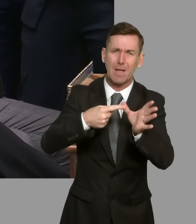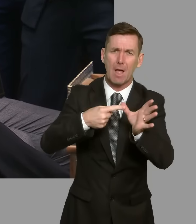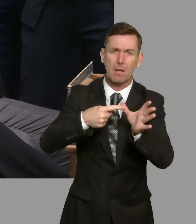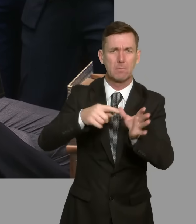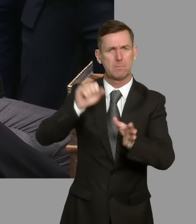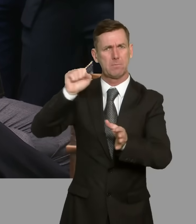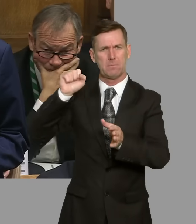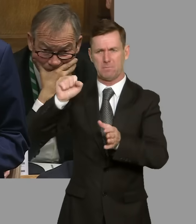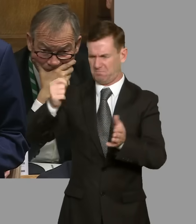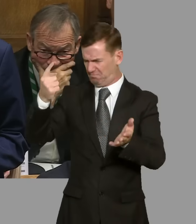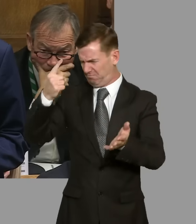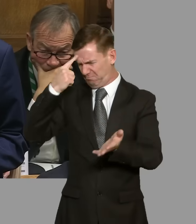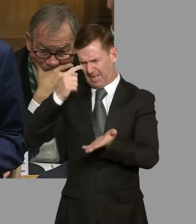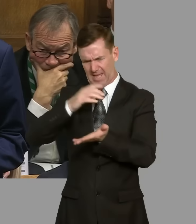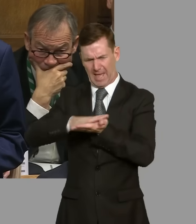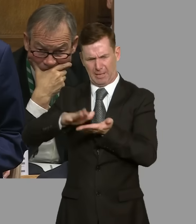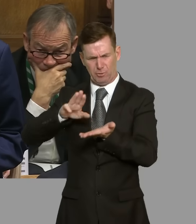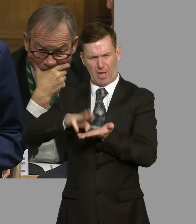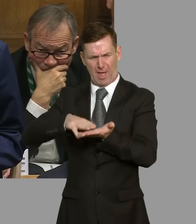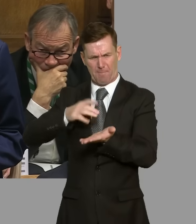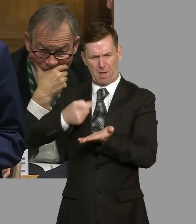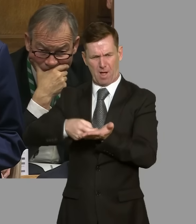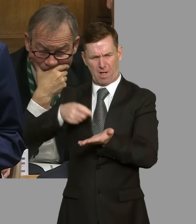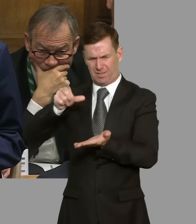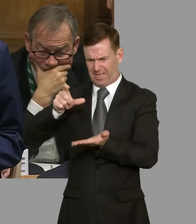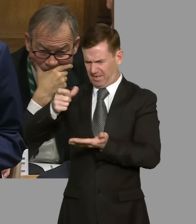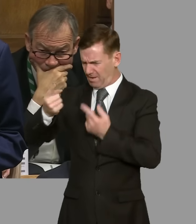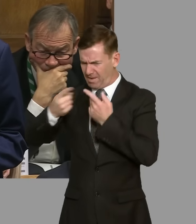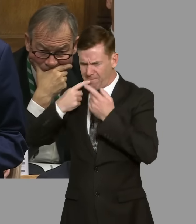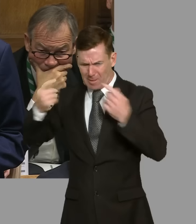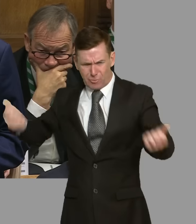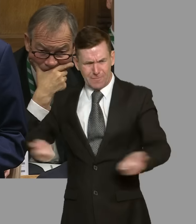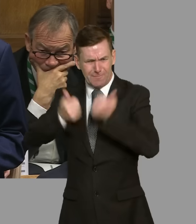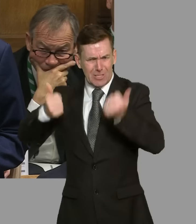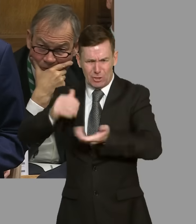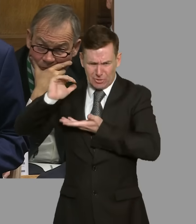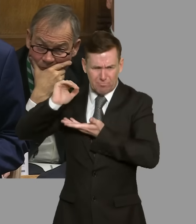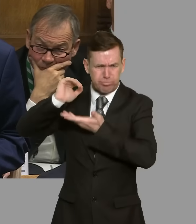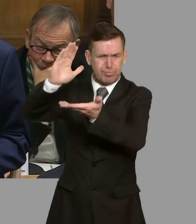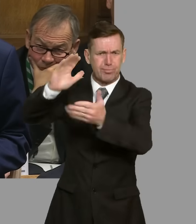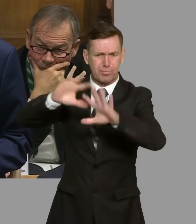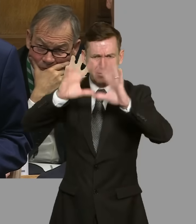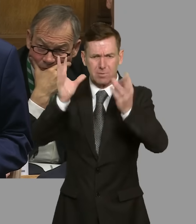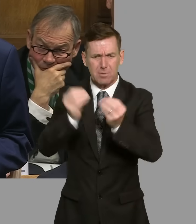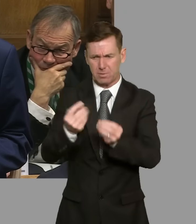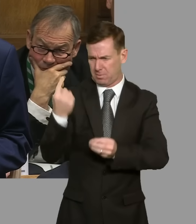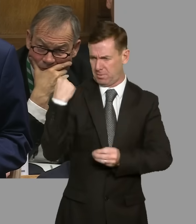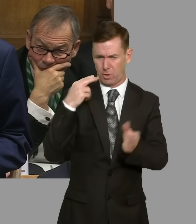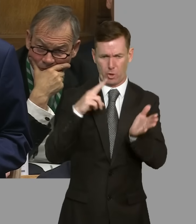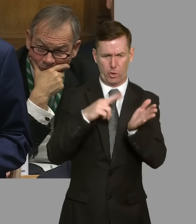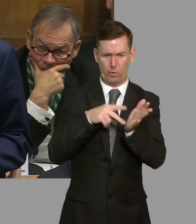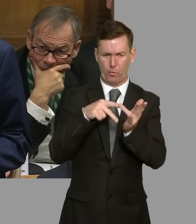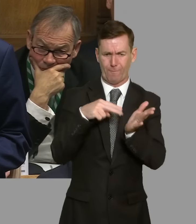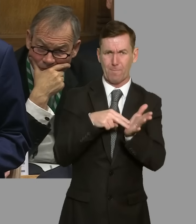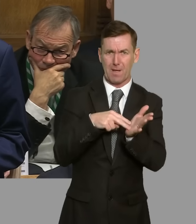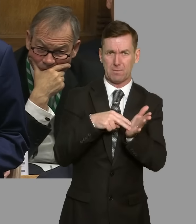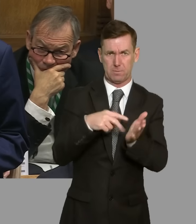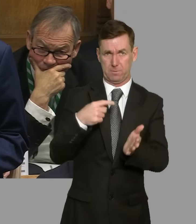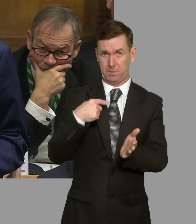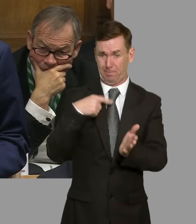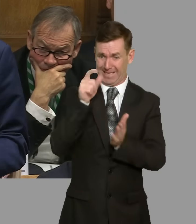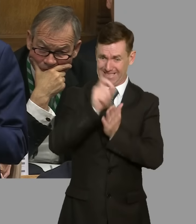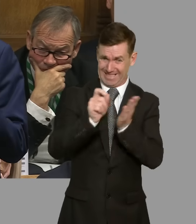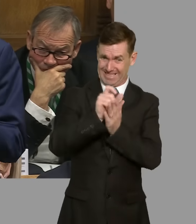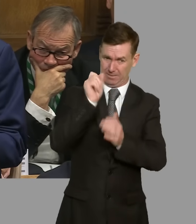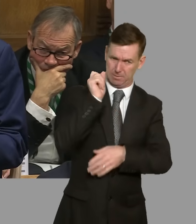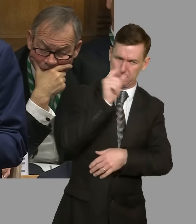in November. I've written to the Chancellor, contacted the MP hotline and Capita. It still remains